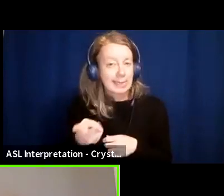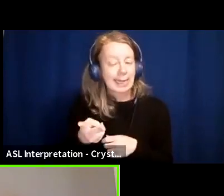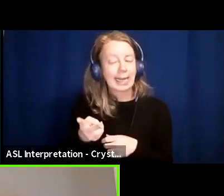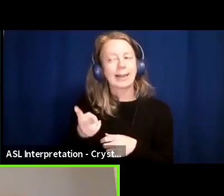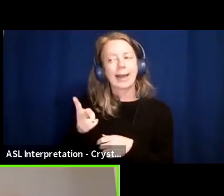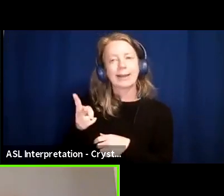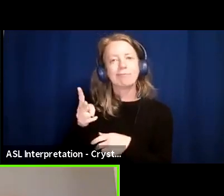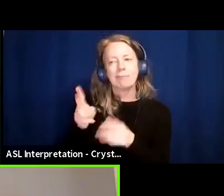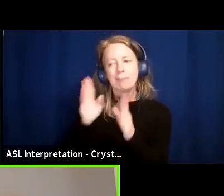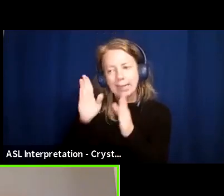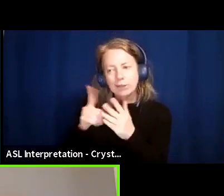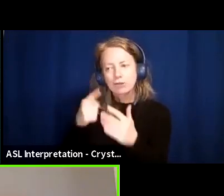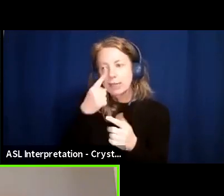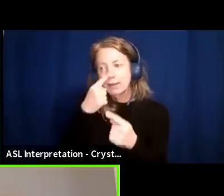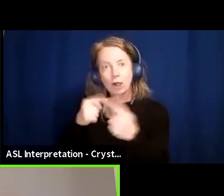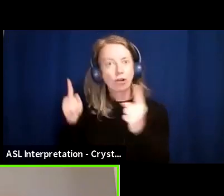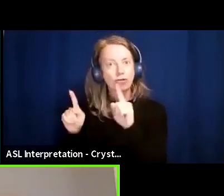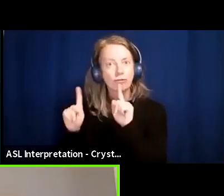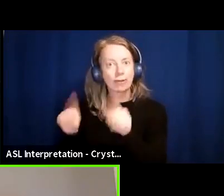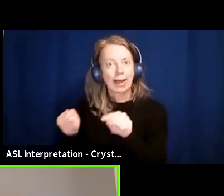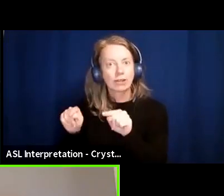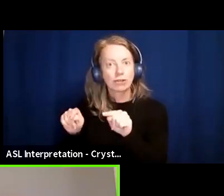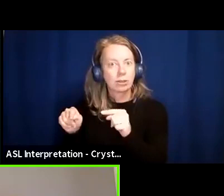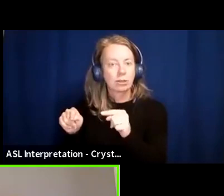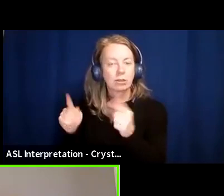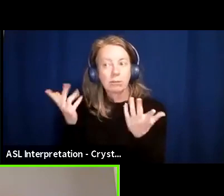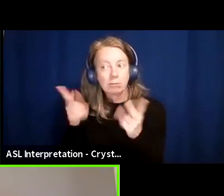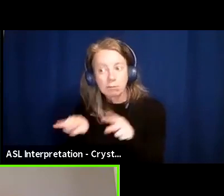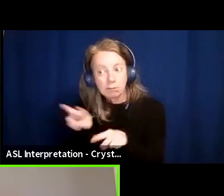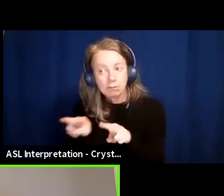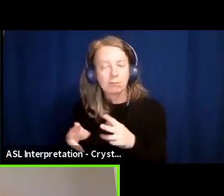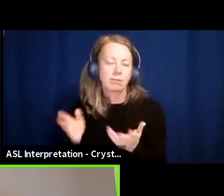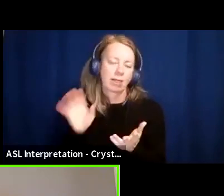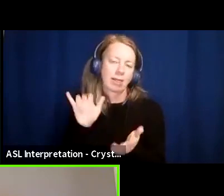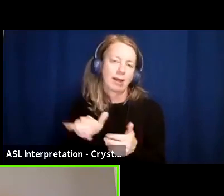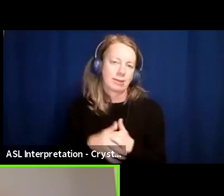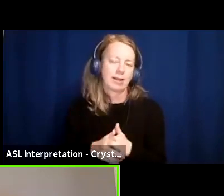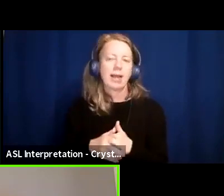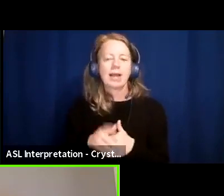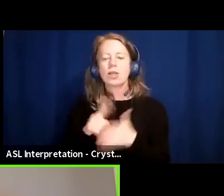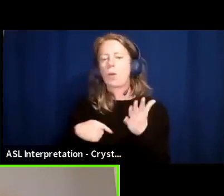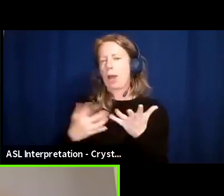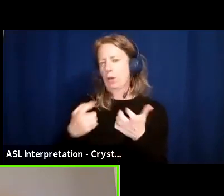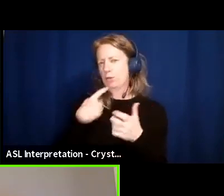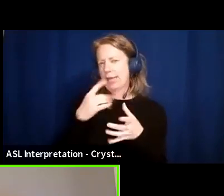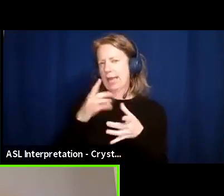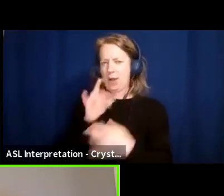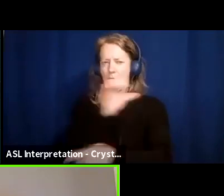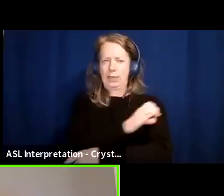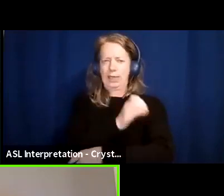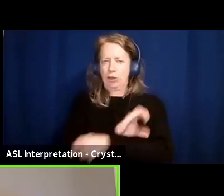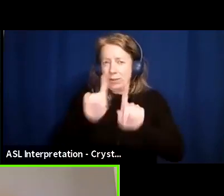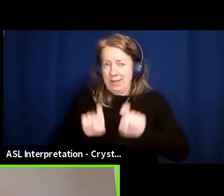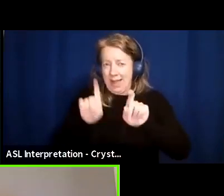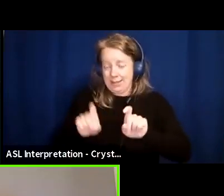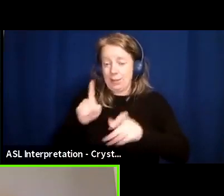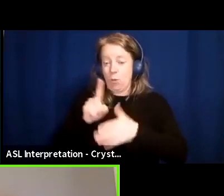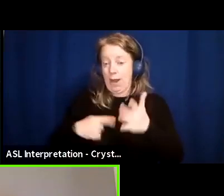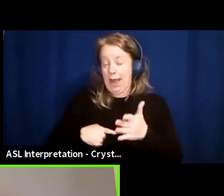So generally, another thing I want to say about the clinical trials, and what I think is impressive about these that Moderna and Pfizer